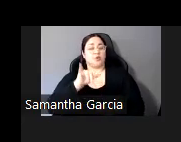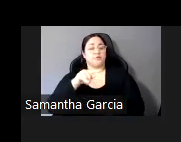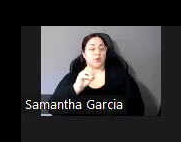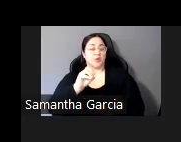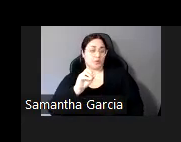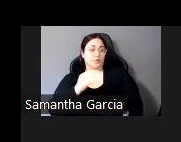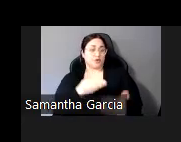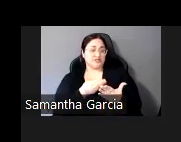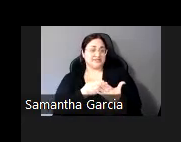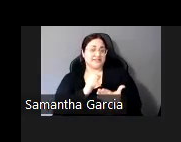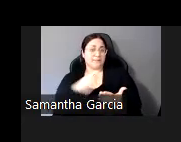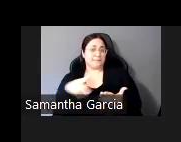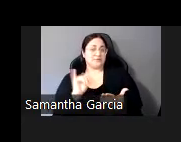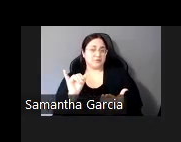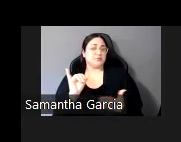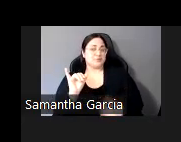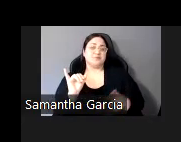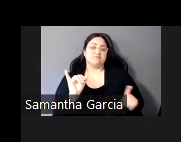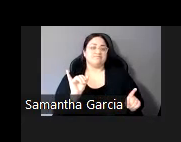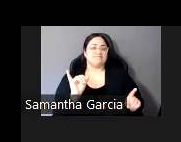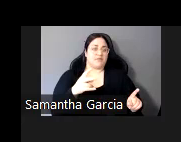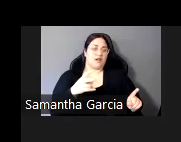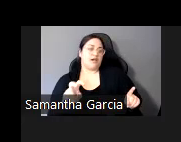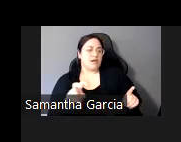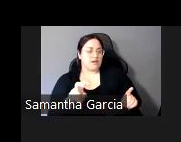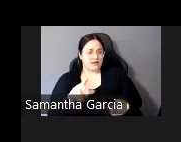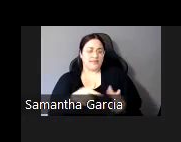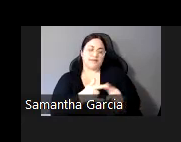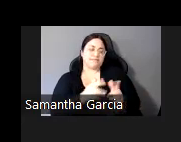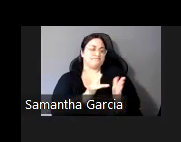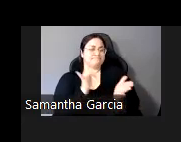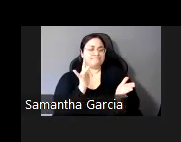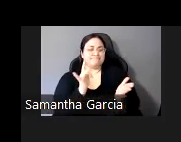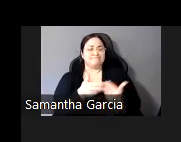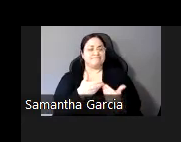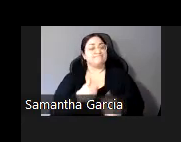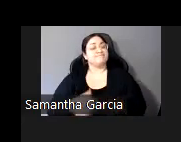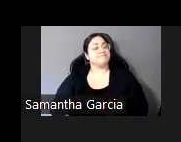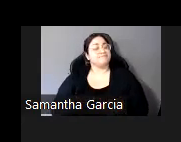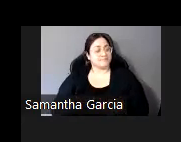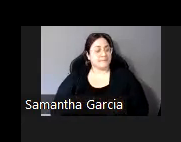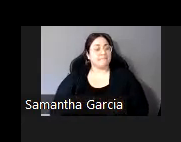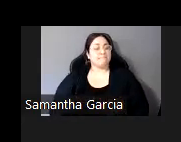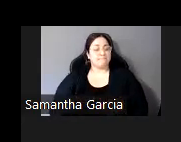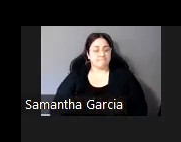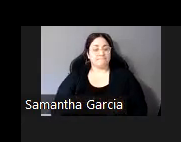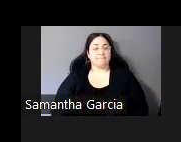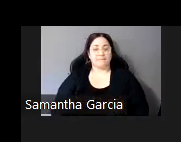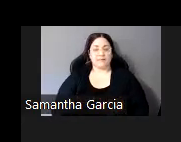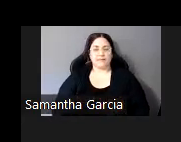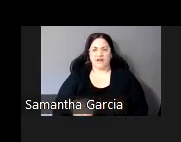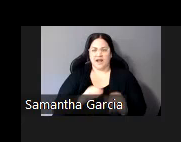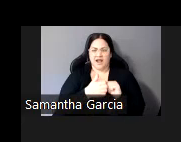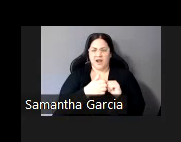to watch out for and be suspicious of for the romance scam. When someone you haven't actually met in person is professing